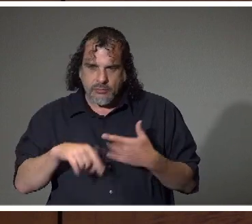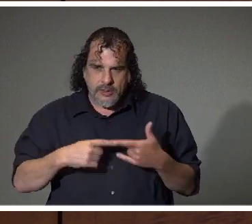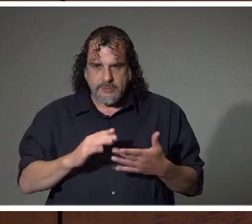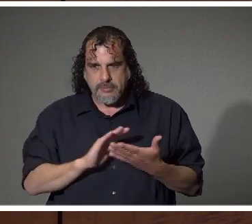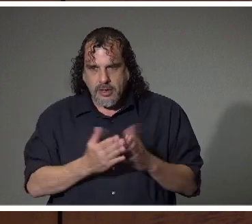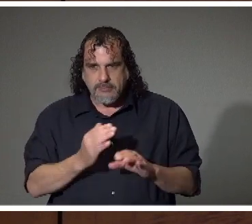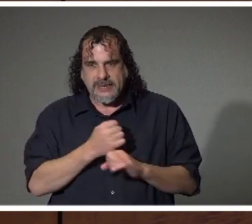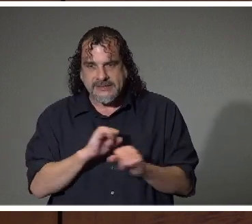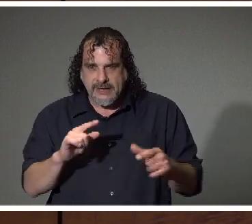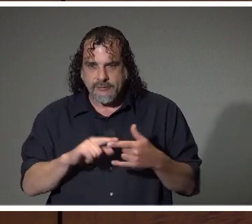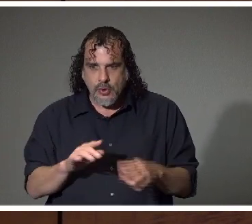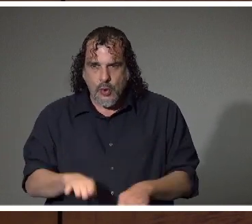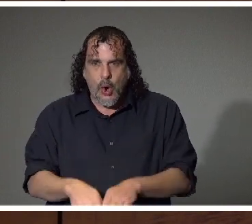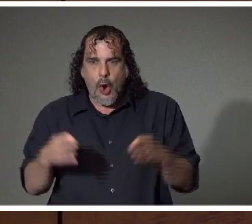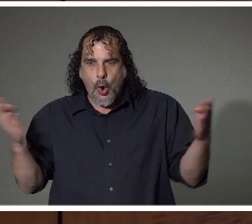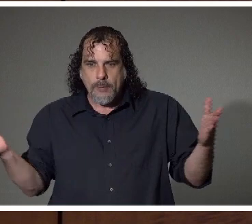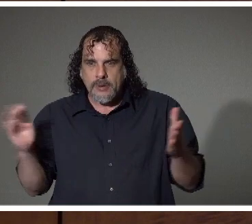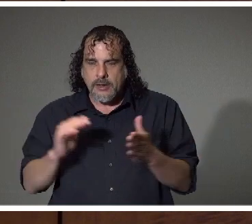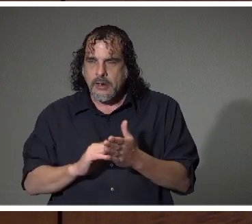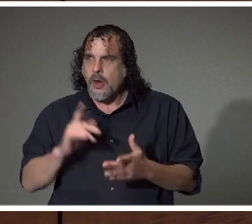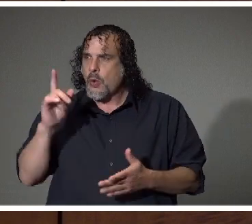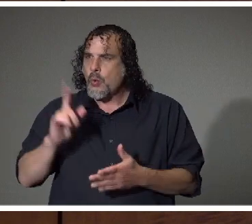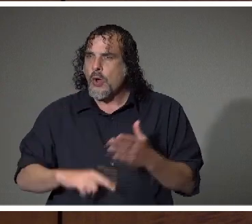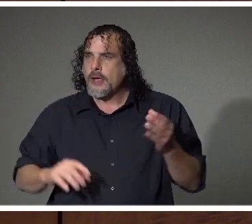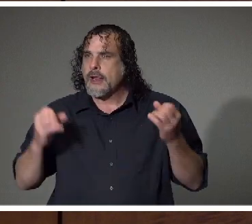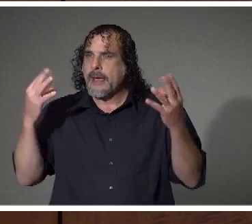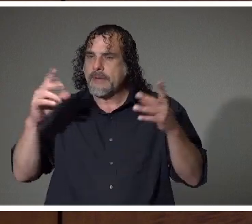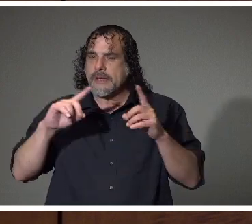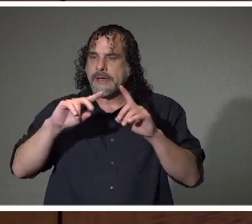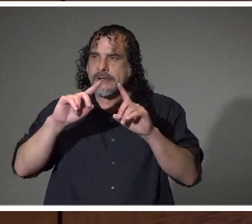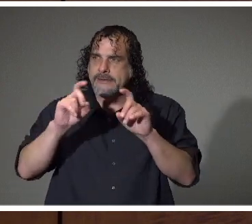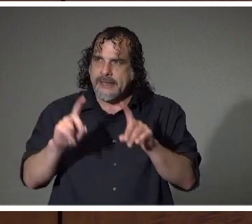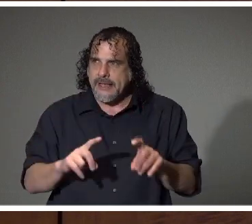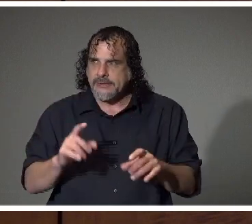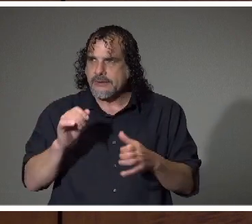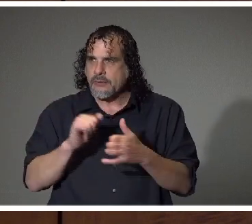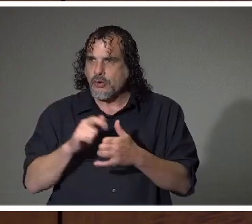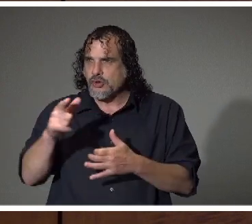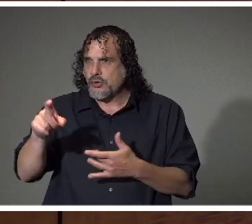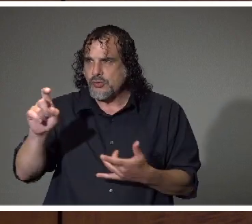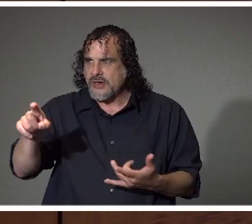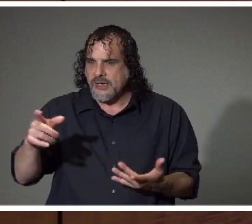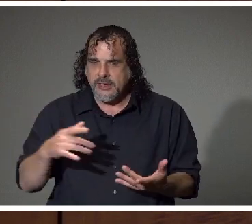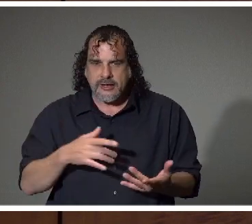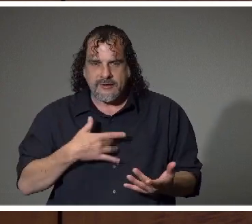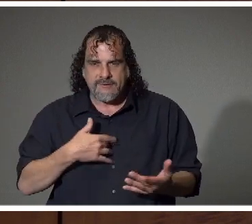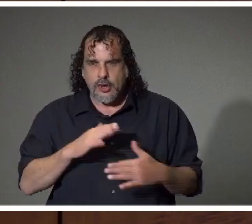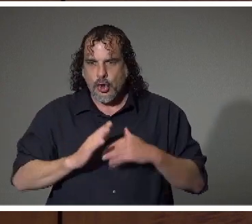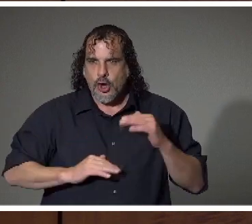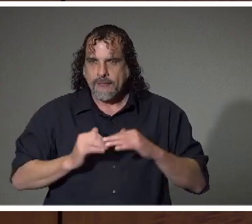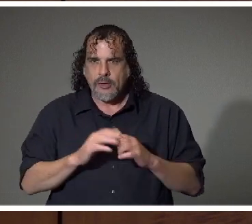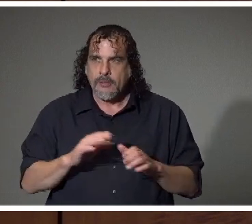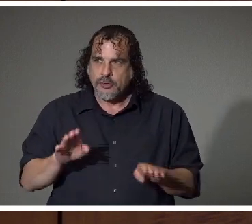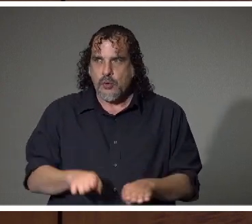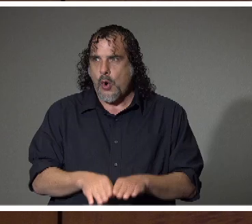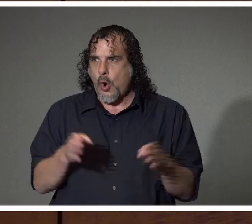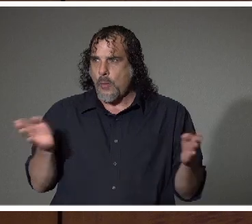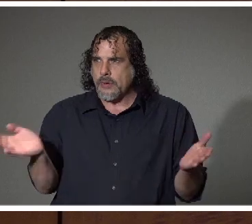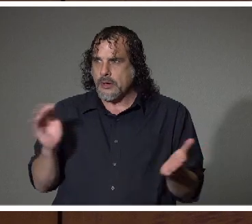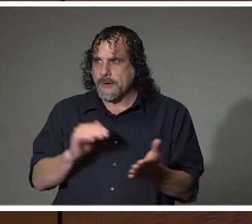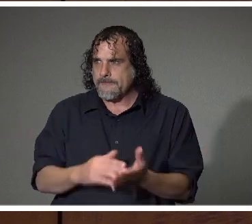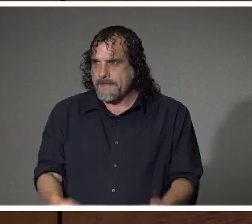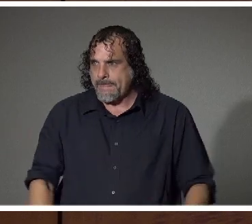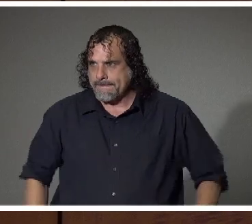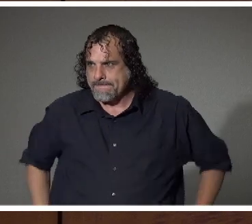to reopen, what number of tests per 100,000 would you be comfortable with saying